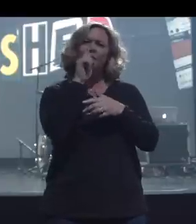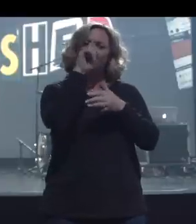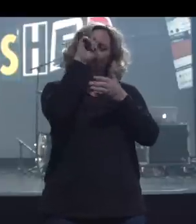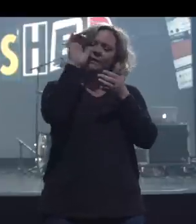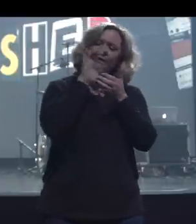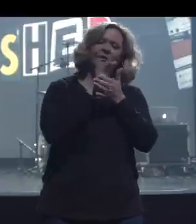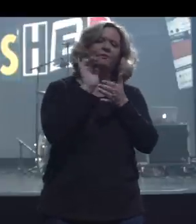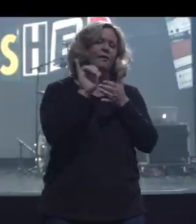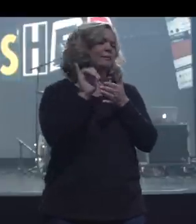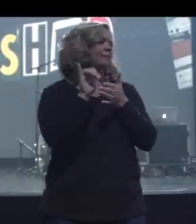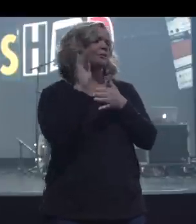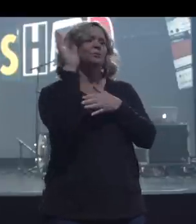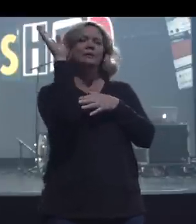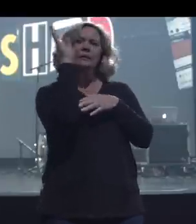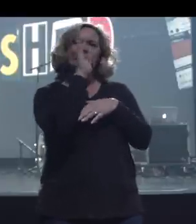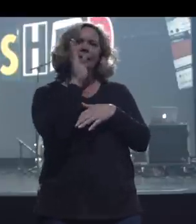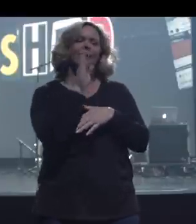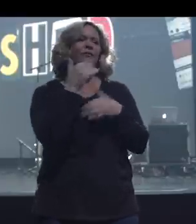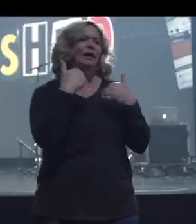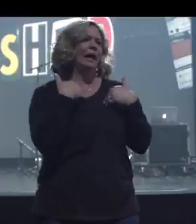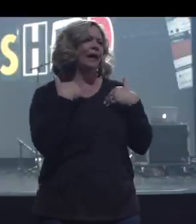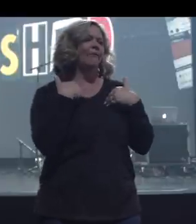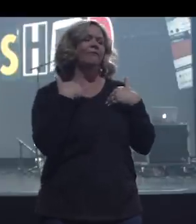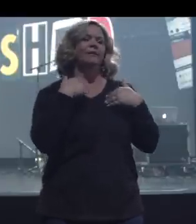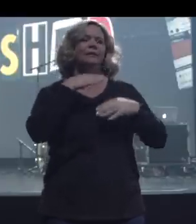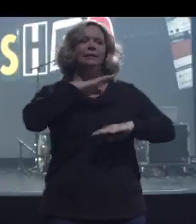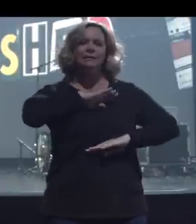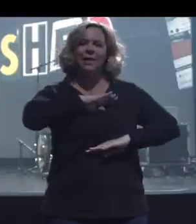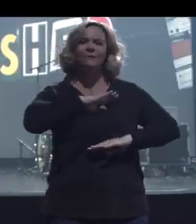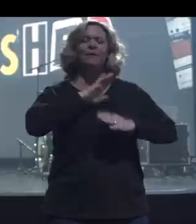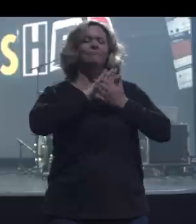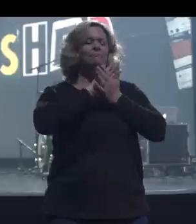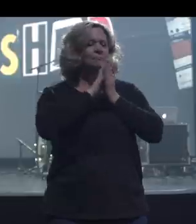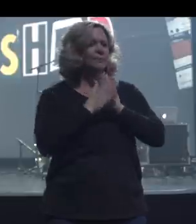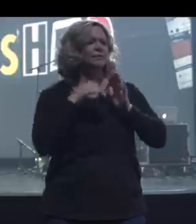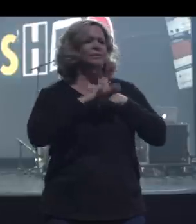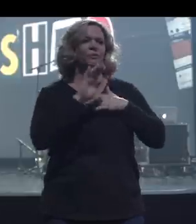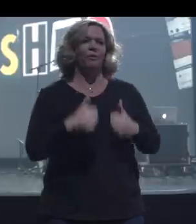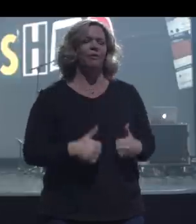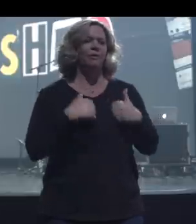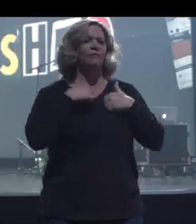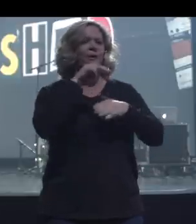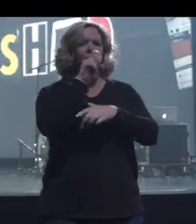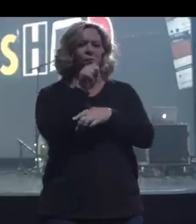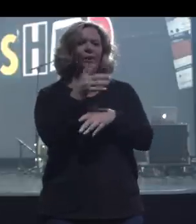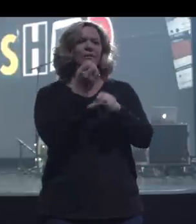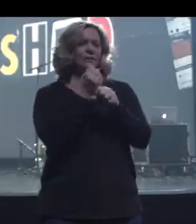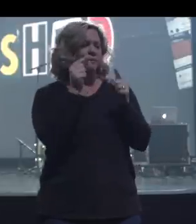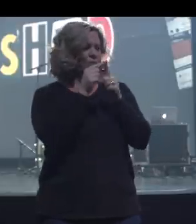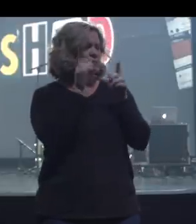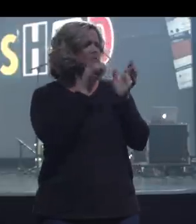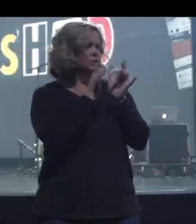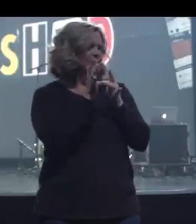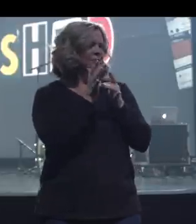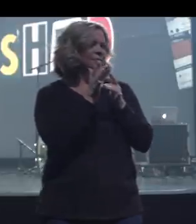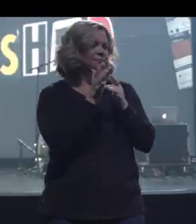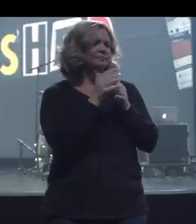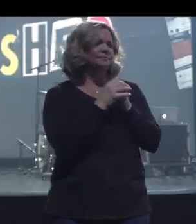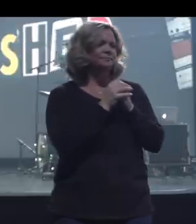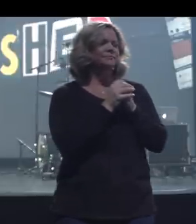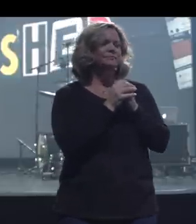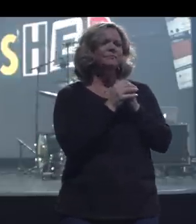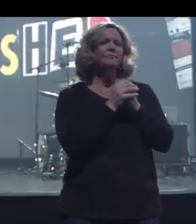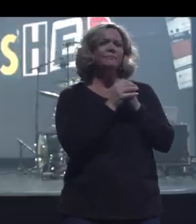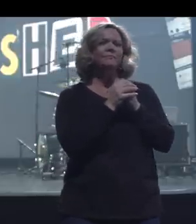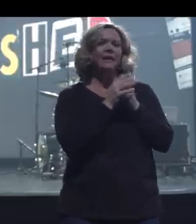until you embrace this, you will never have contentment and peace in your life. The Apostle Paul takes the words of Jesus and